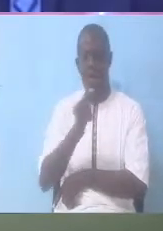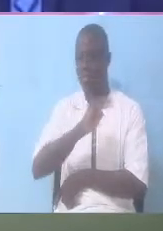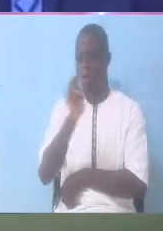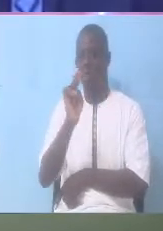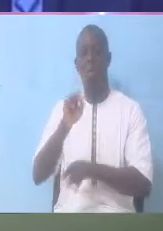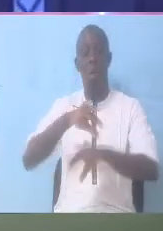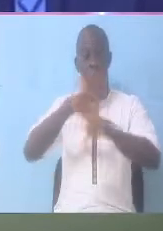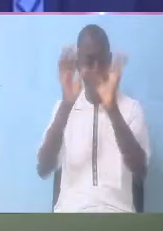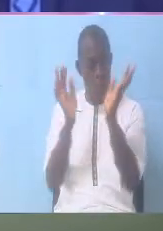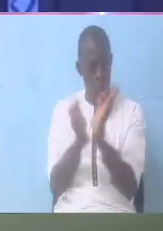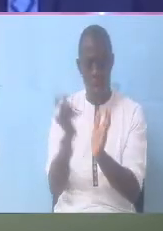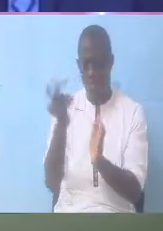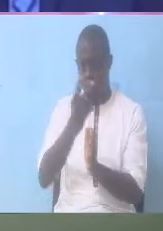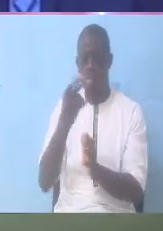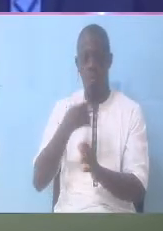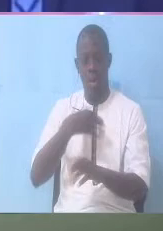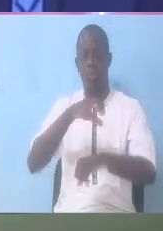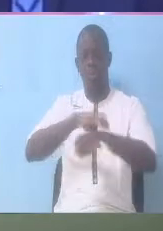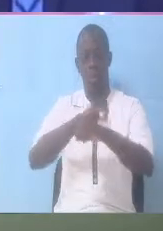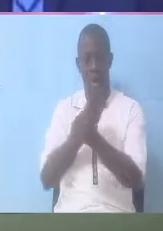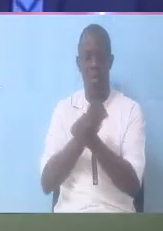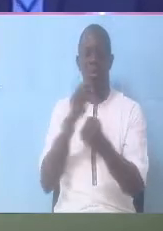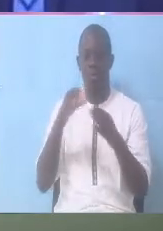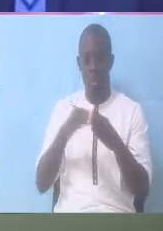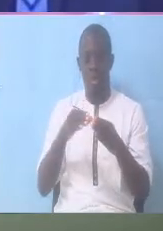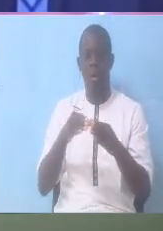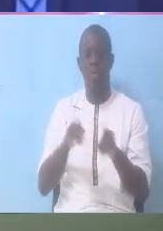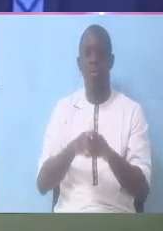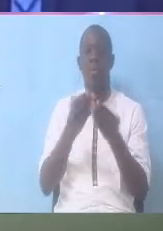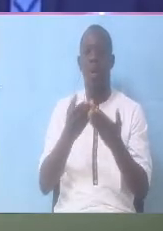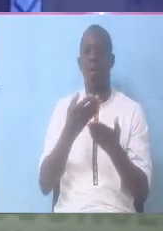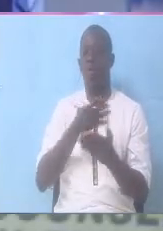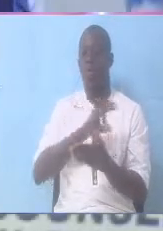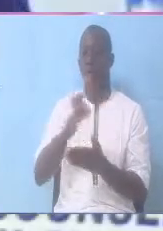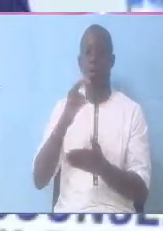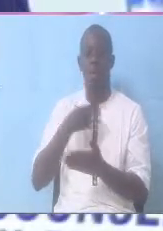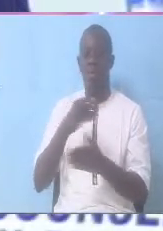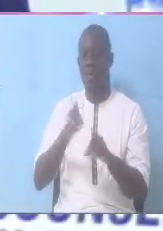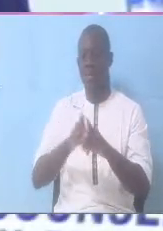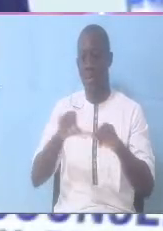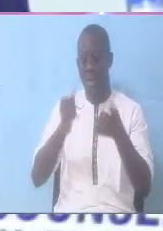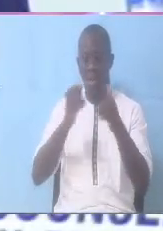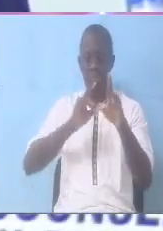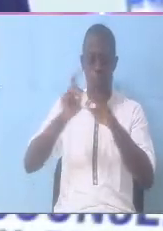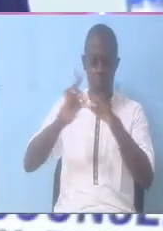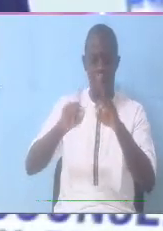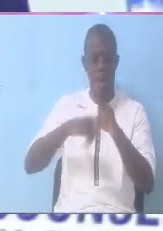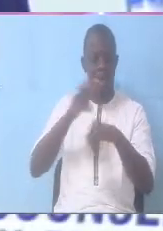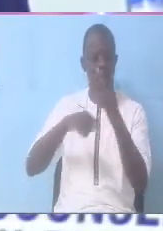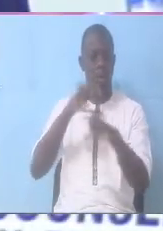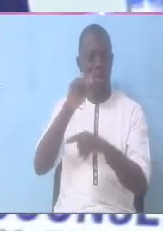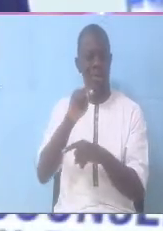nu. Okay, we wouldn't enter into a debate on that issue.